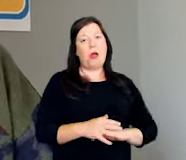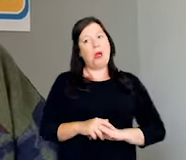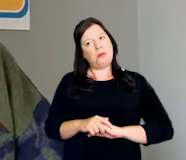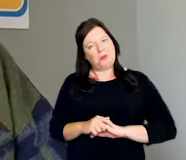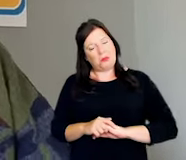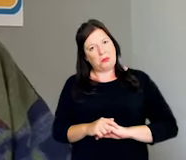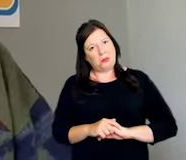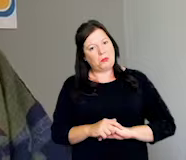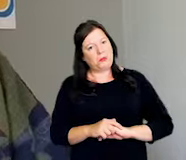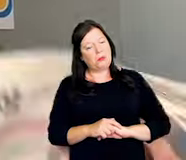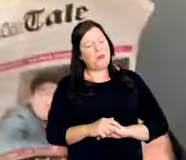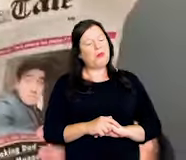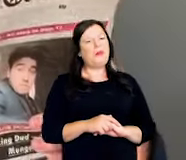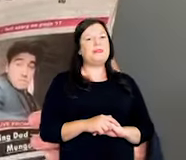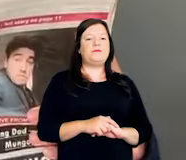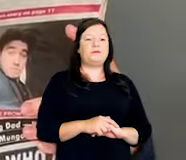Who?